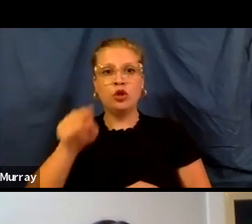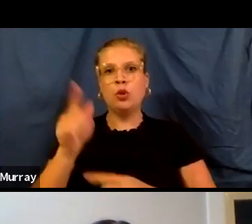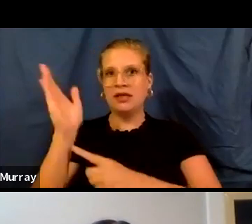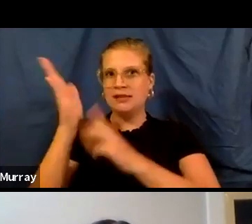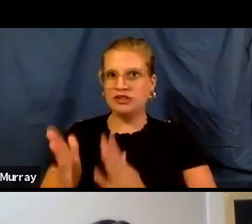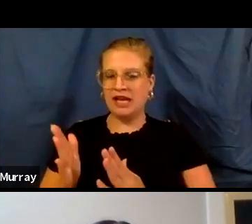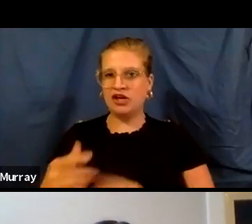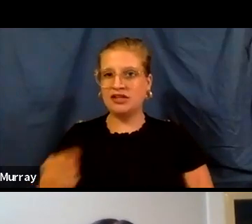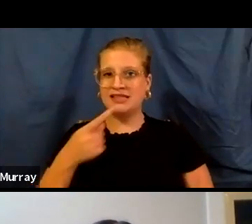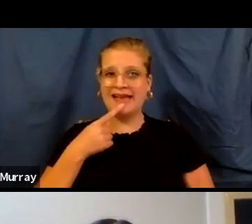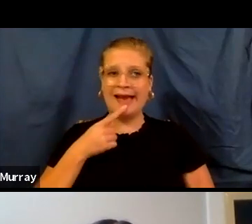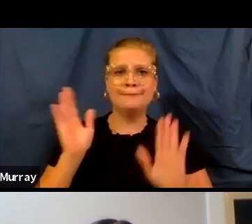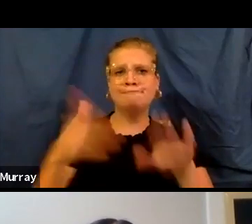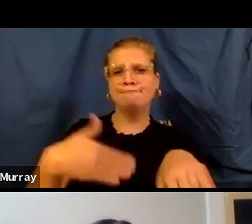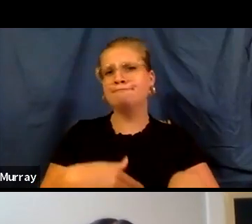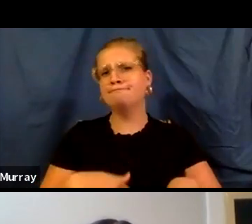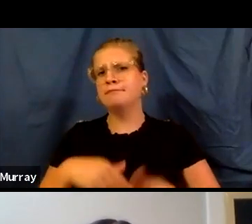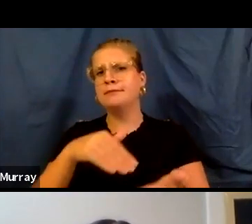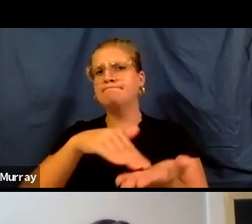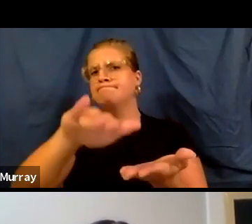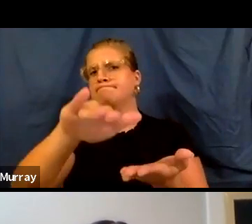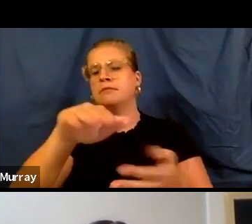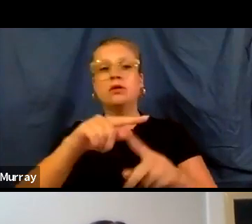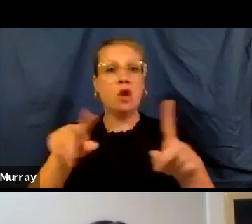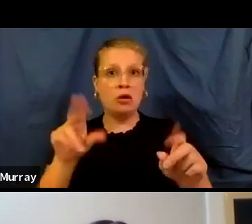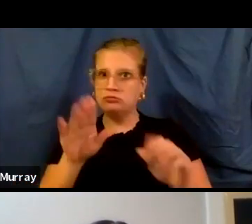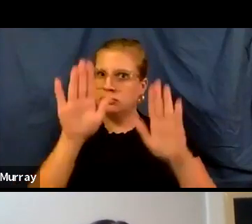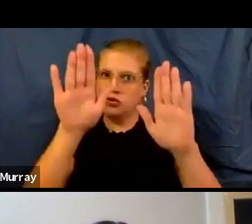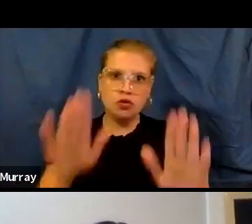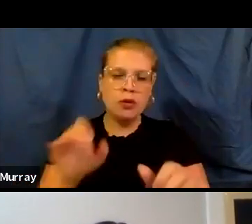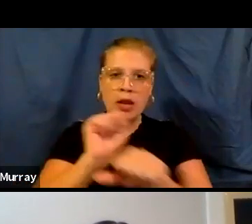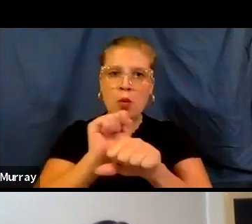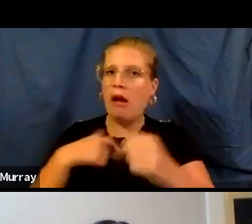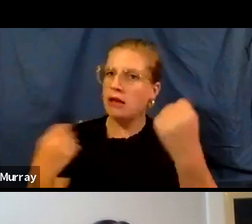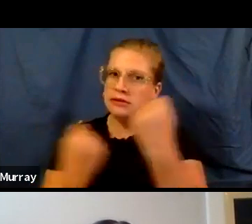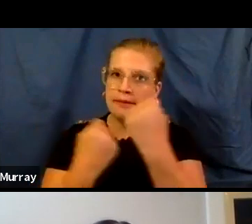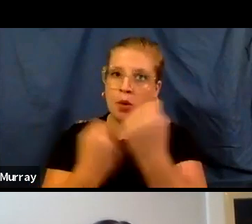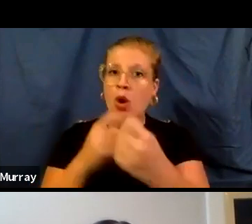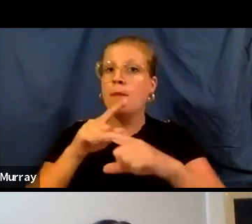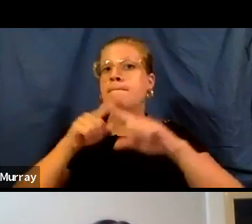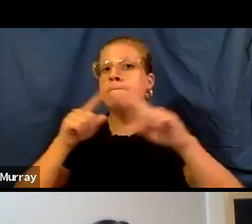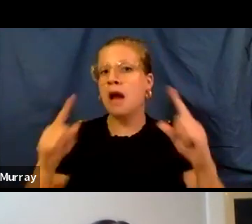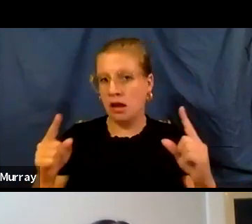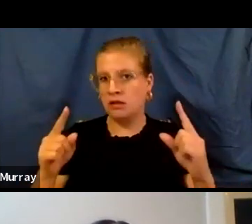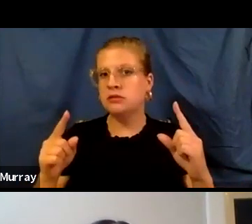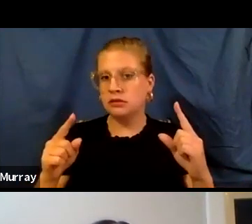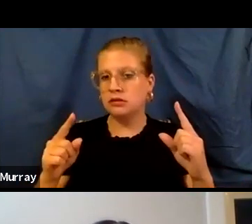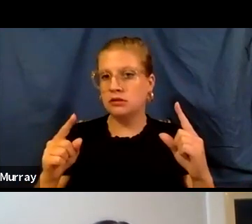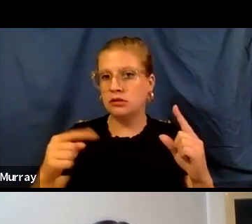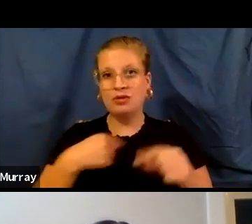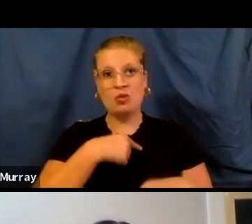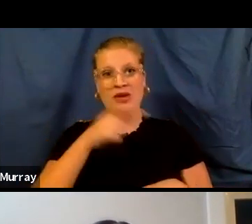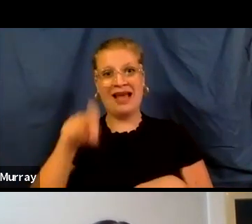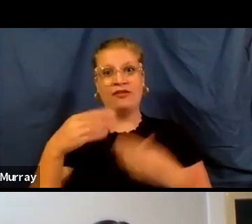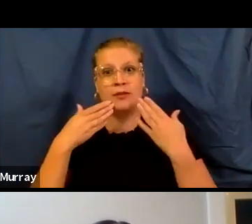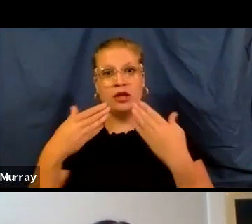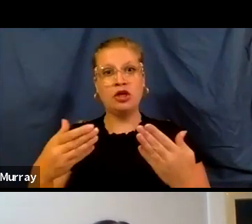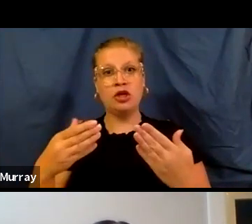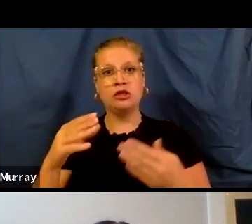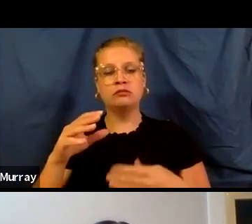You know, you guys are doing great work. I definitely am in support of what you're doing, but I just think we have to, you know, we also have to be good stewards